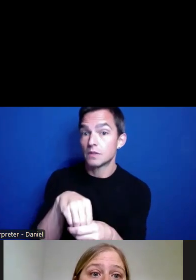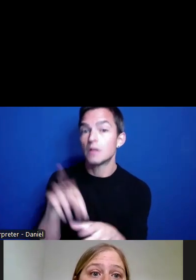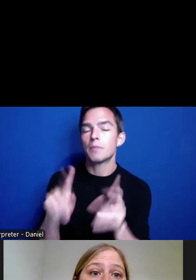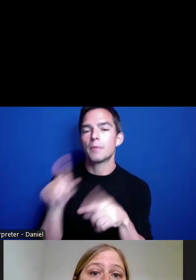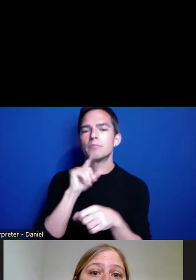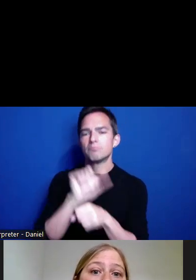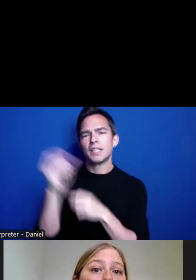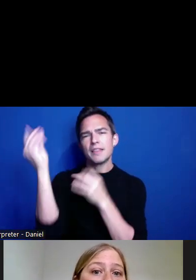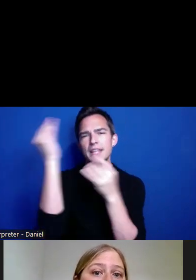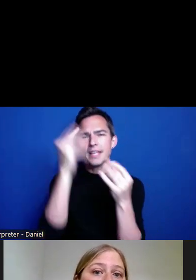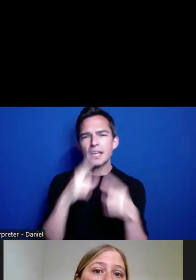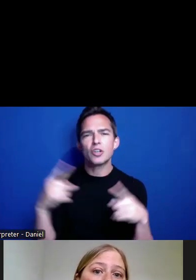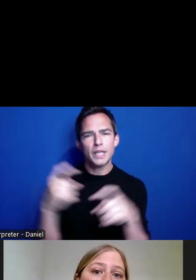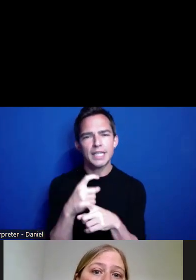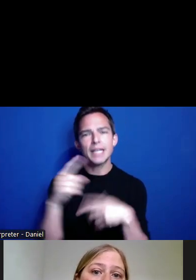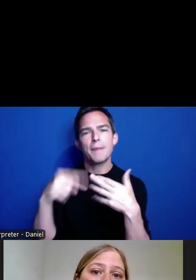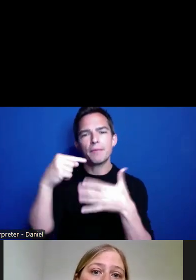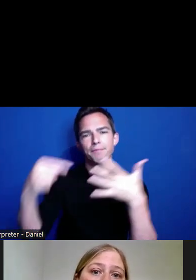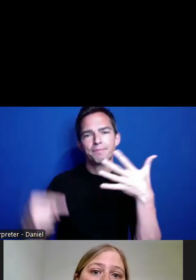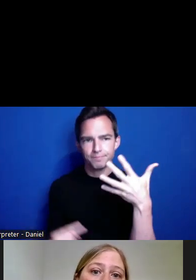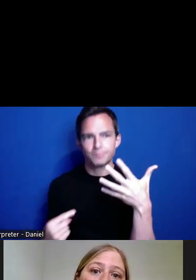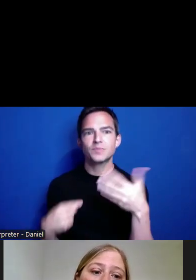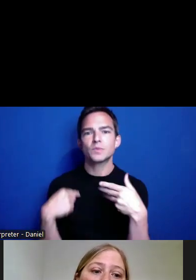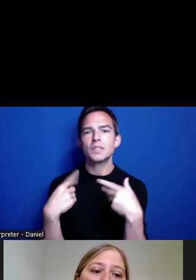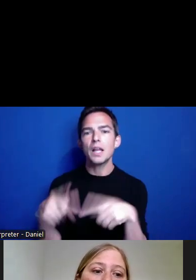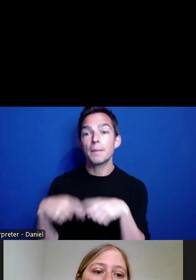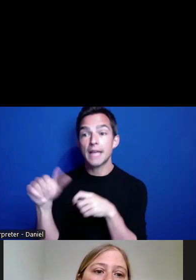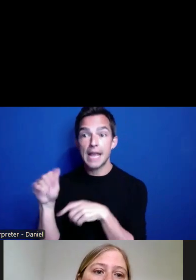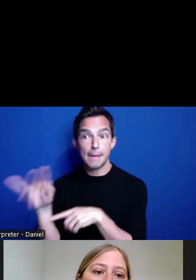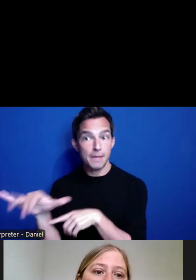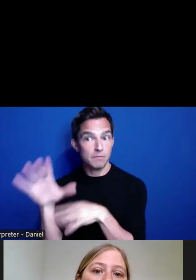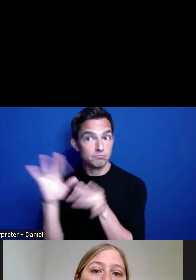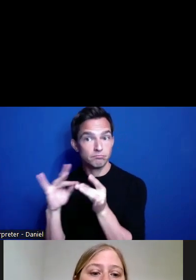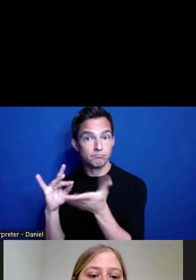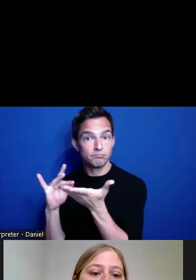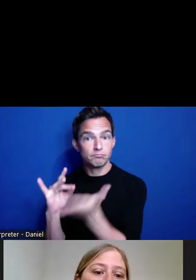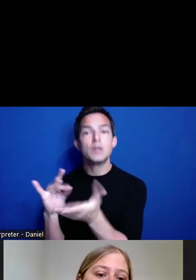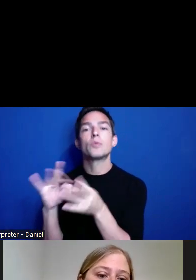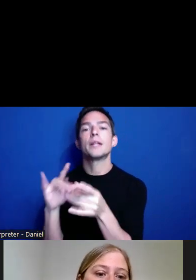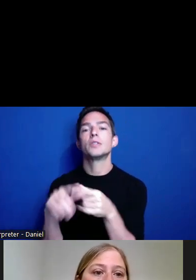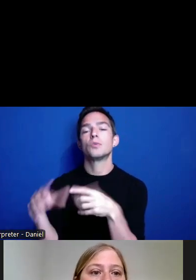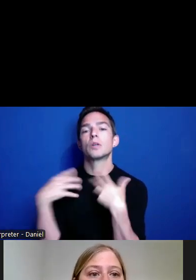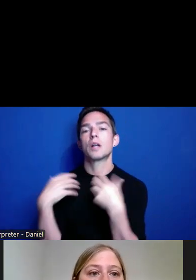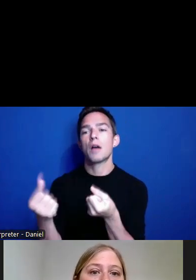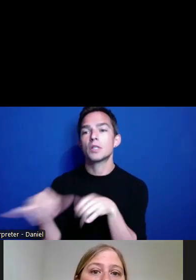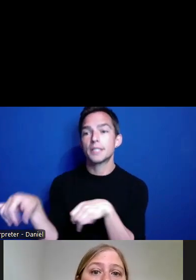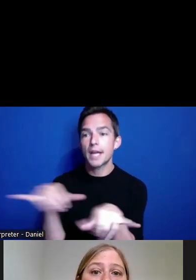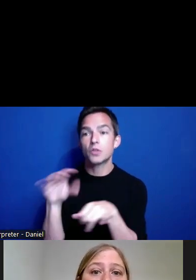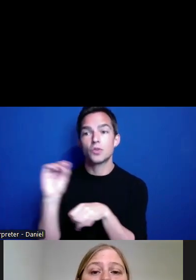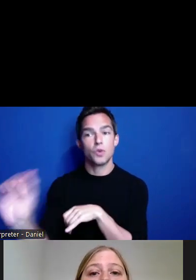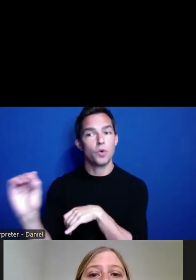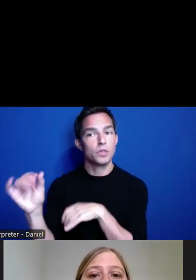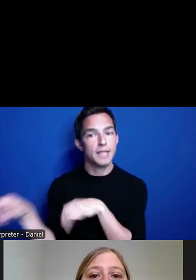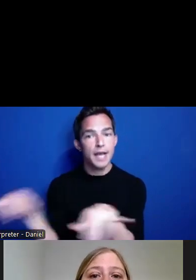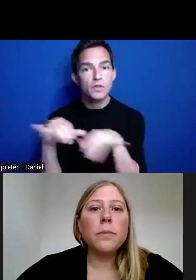critically about that. So I want to pause here and give Amy some space if there's thoughts about recovery in terms of standard, no standard ideas, what you've